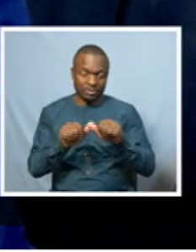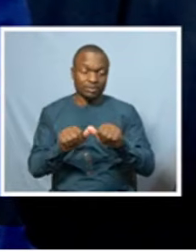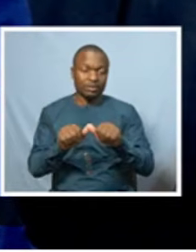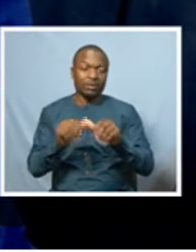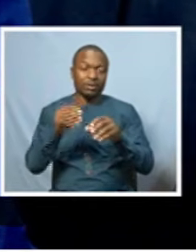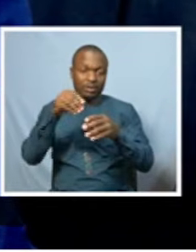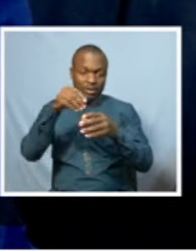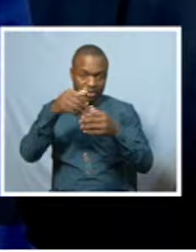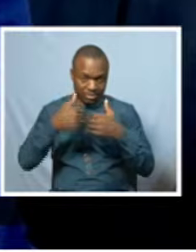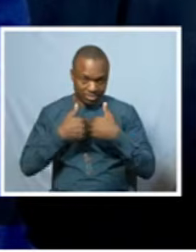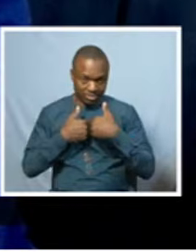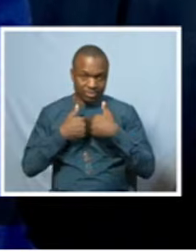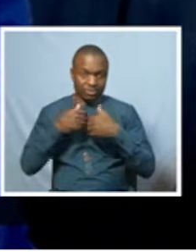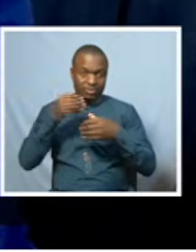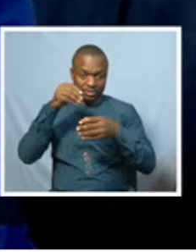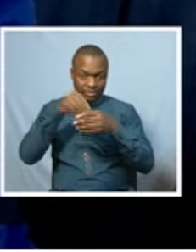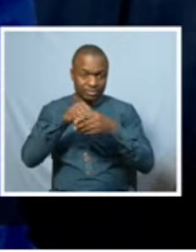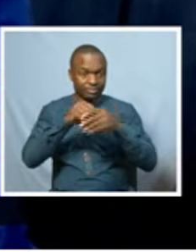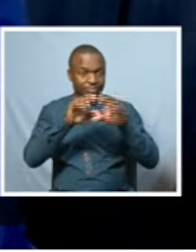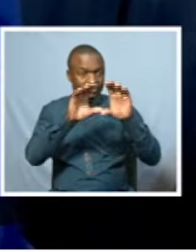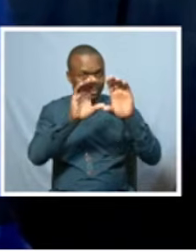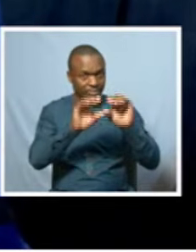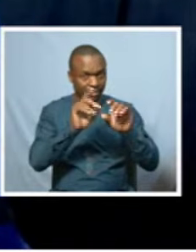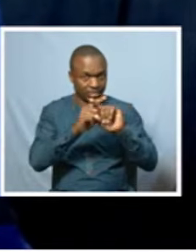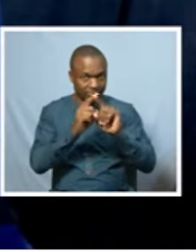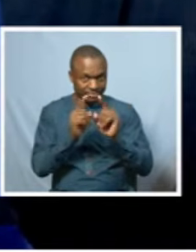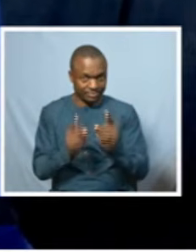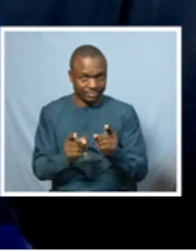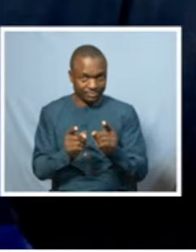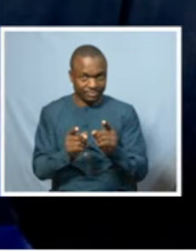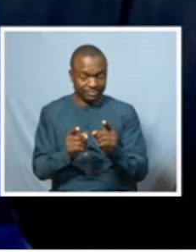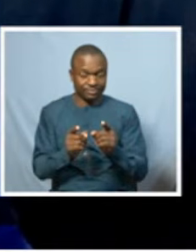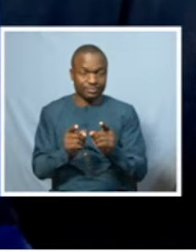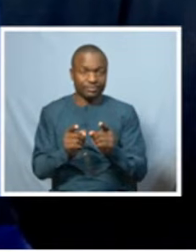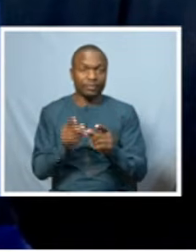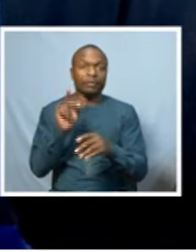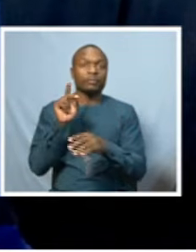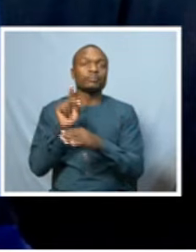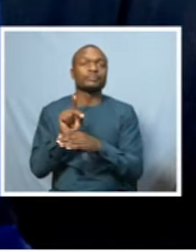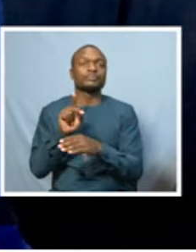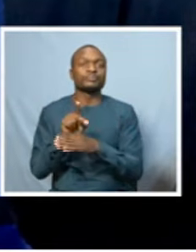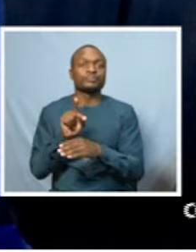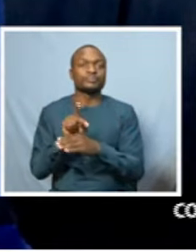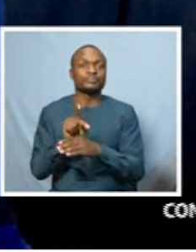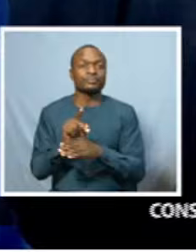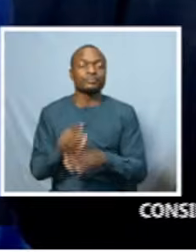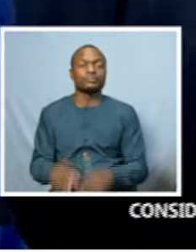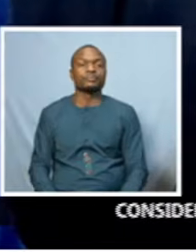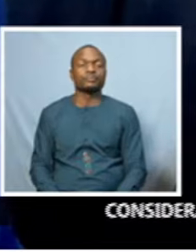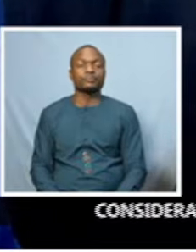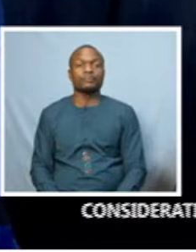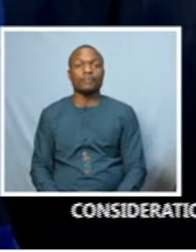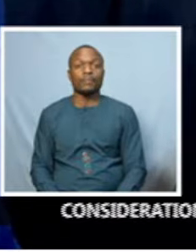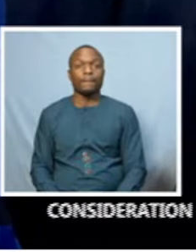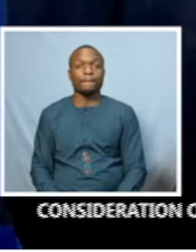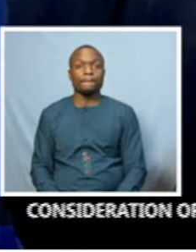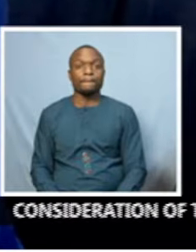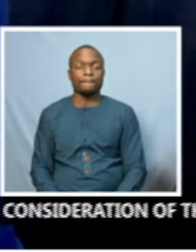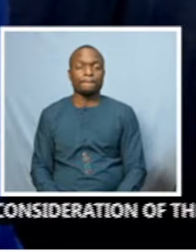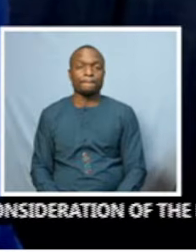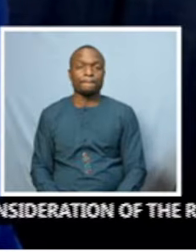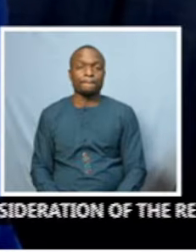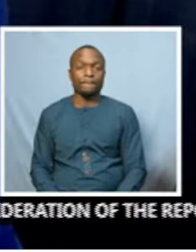in the account. However, Chair, in terms of the project, like the explanation from